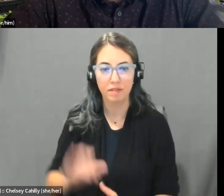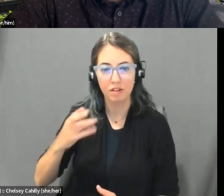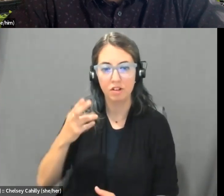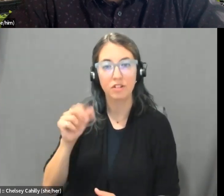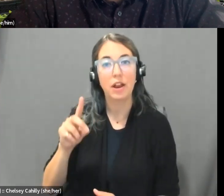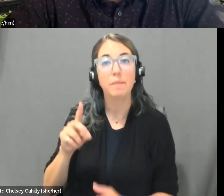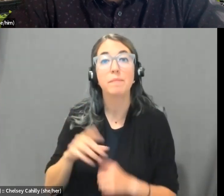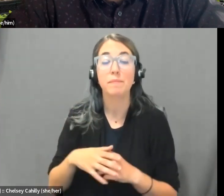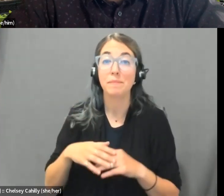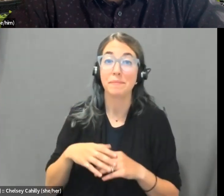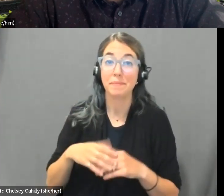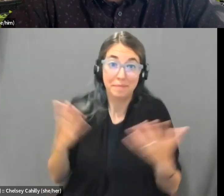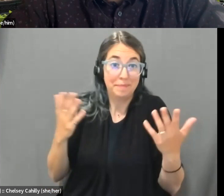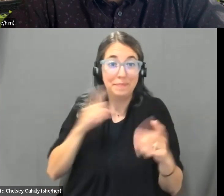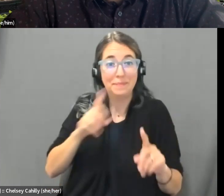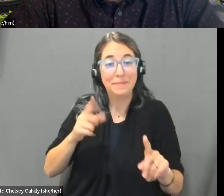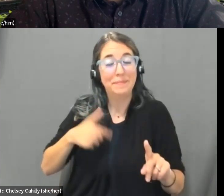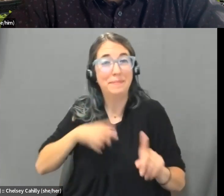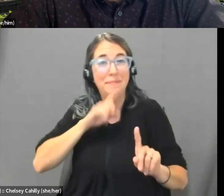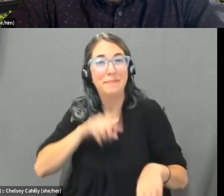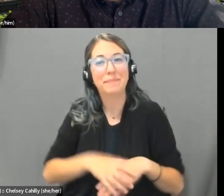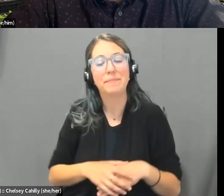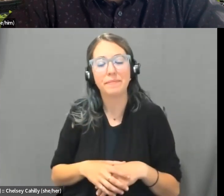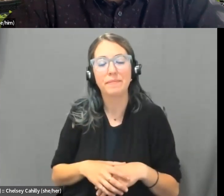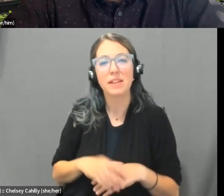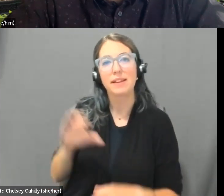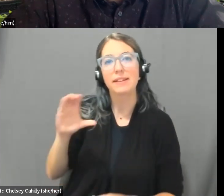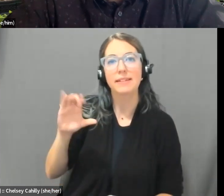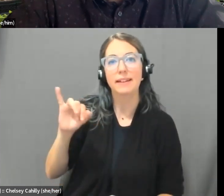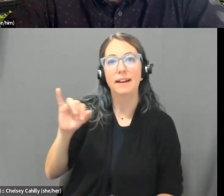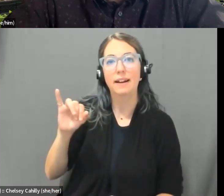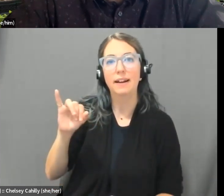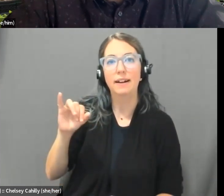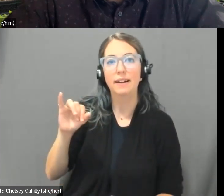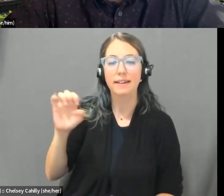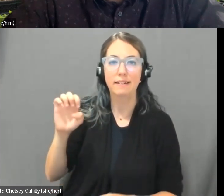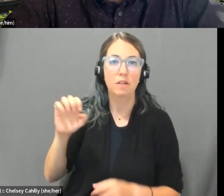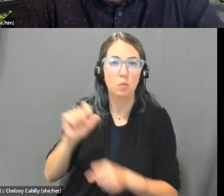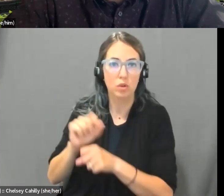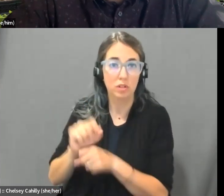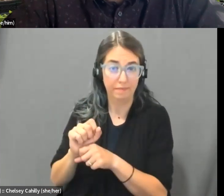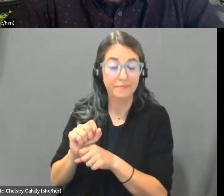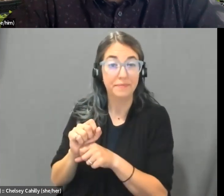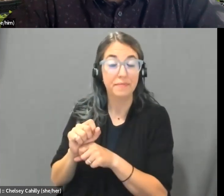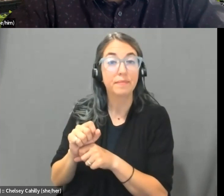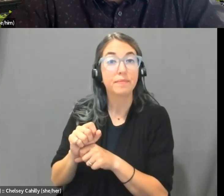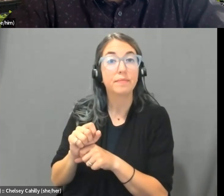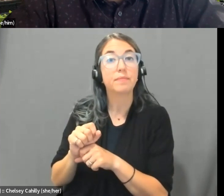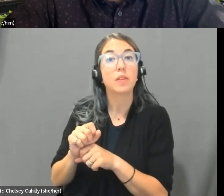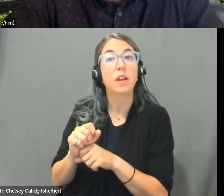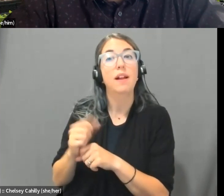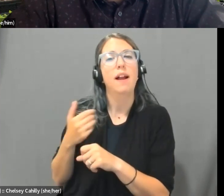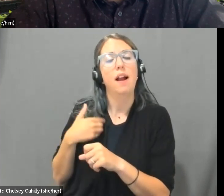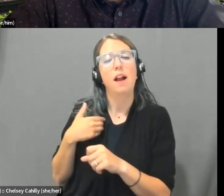Yeah, so I'll start. With the CIE work, we have work groups that are intended to kind of flesh out the project